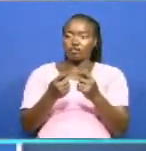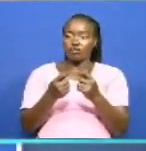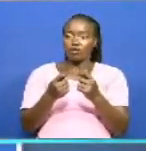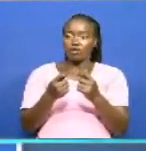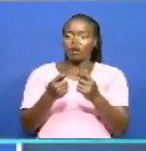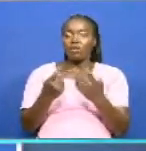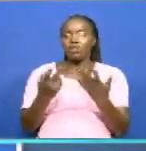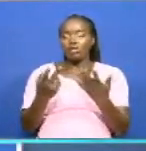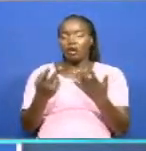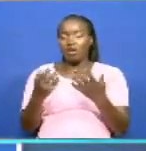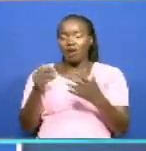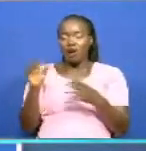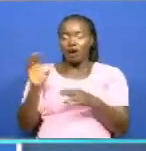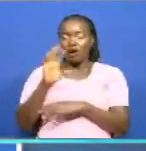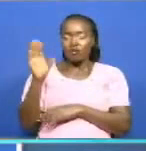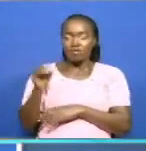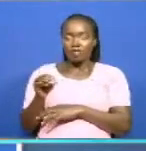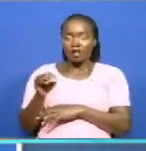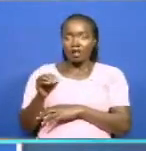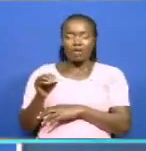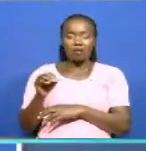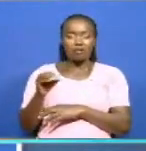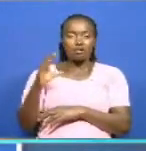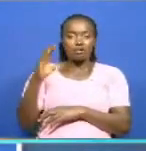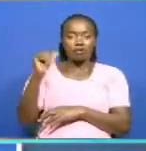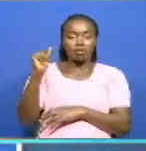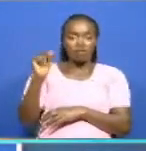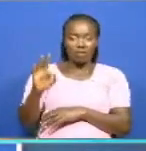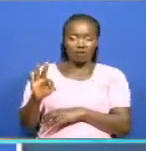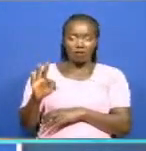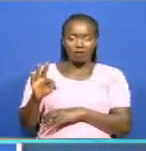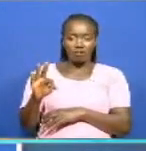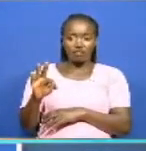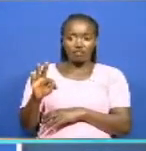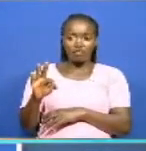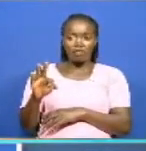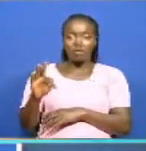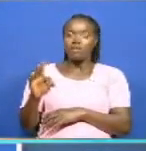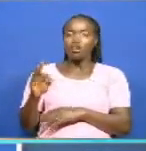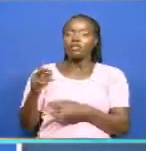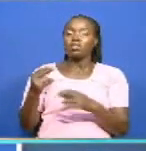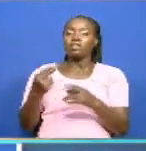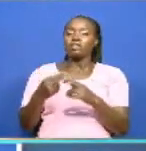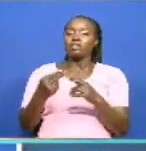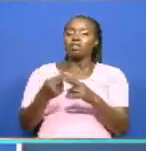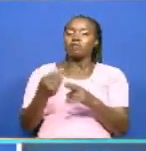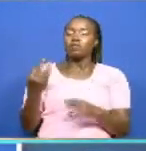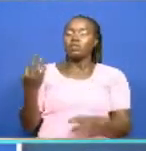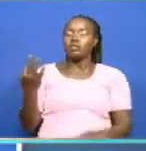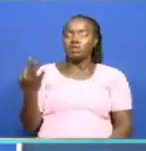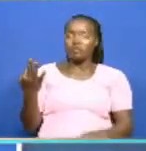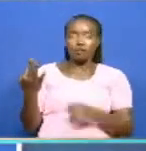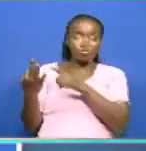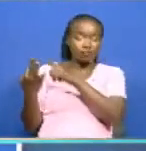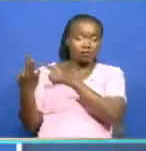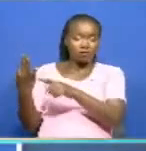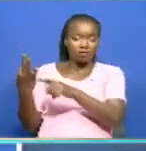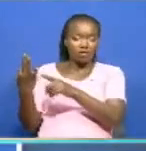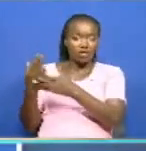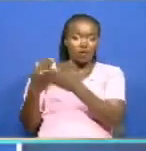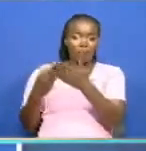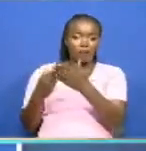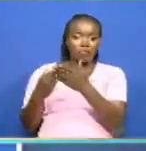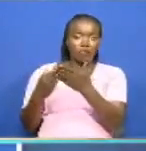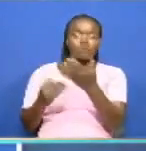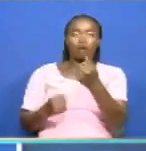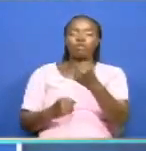of Nations qualifier against Comoros. Mulee has named Twahir Muhiddin, William Muluya and Ken Odhiambo as part of his